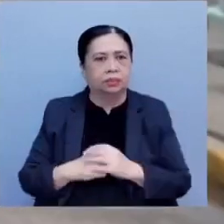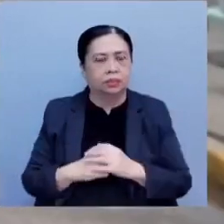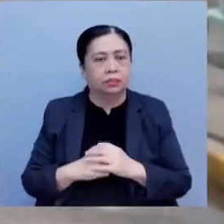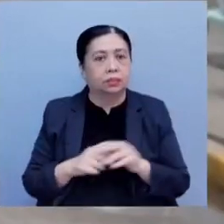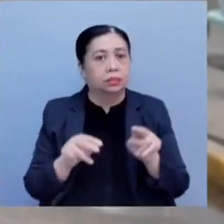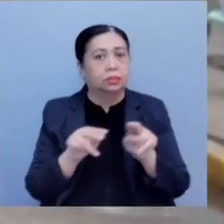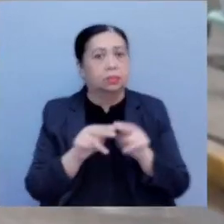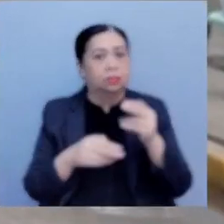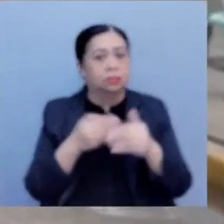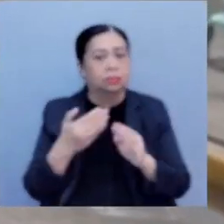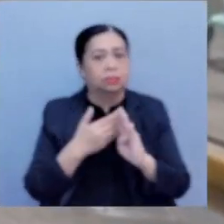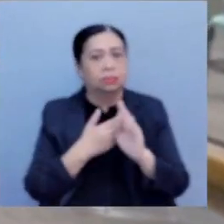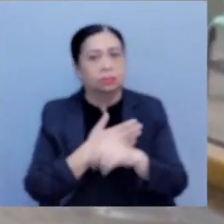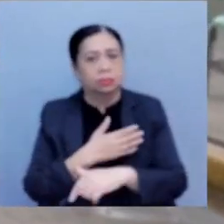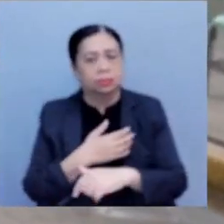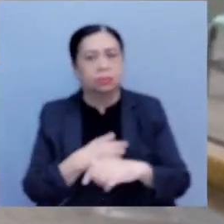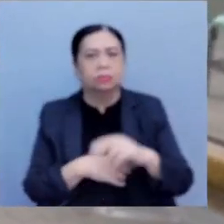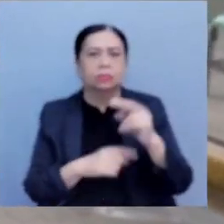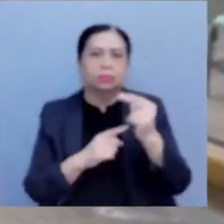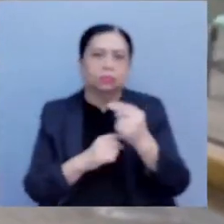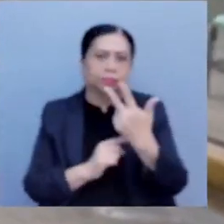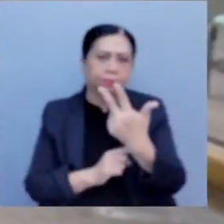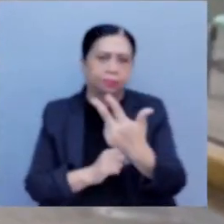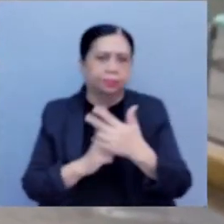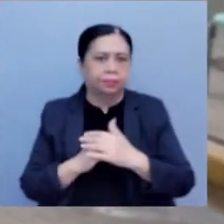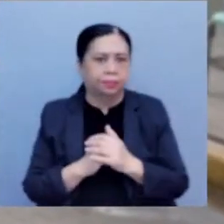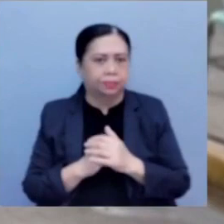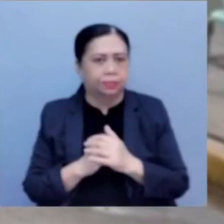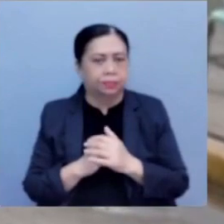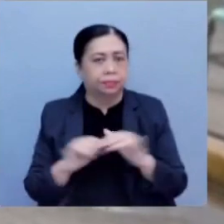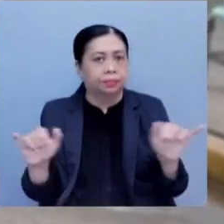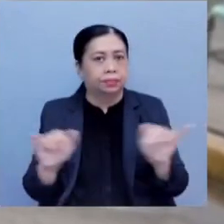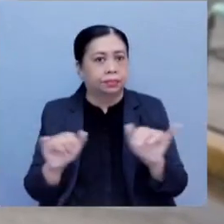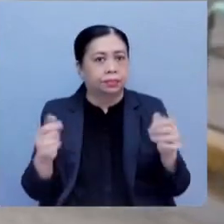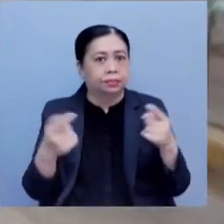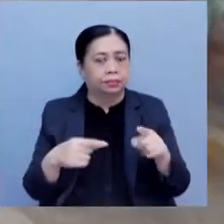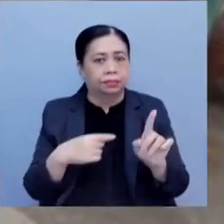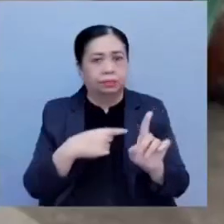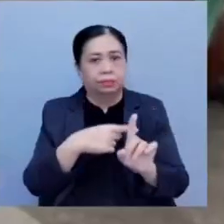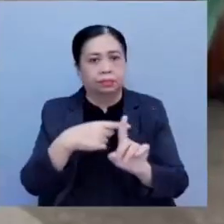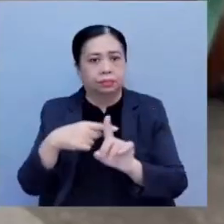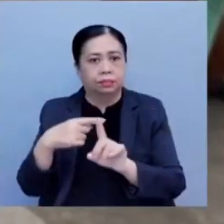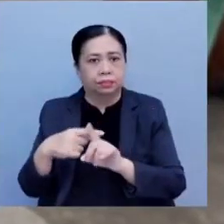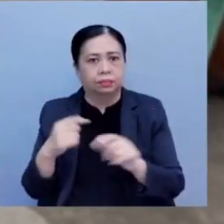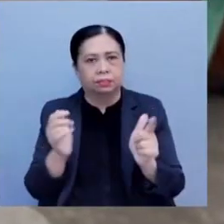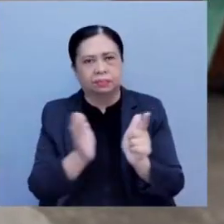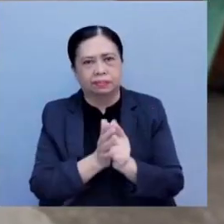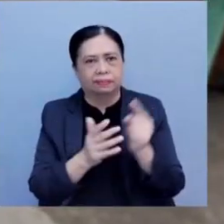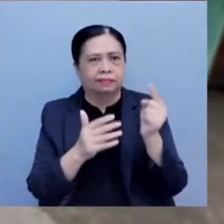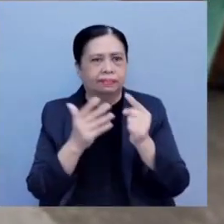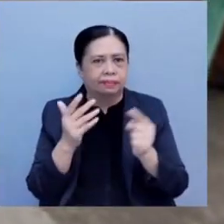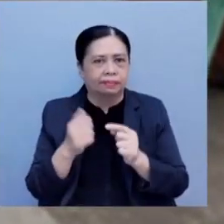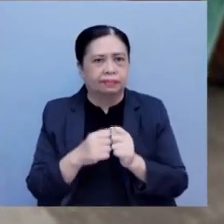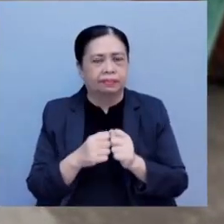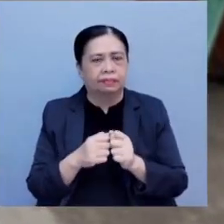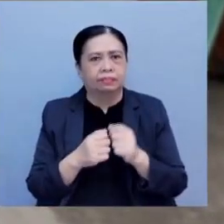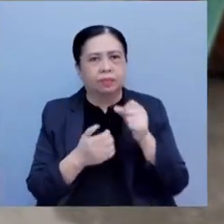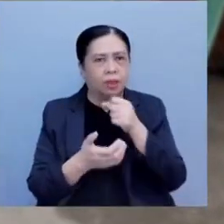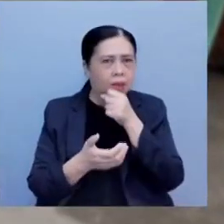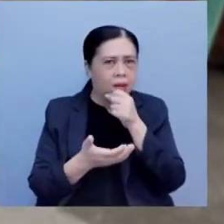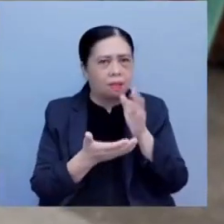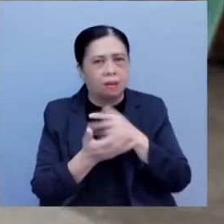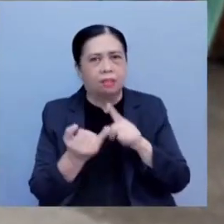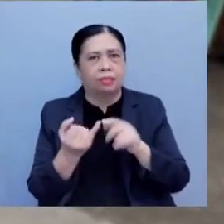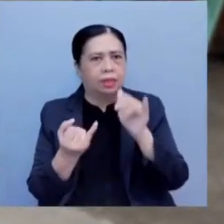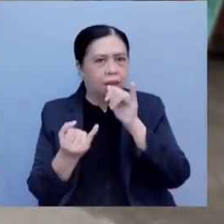will resume on the 3rd of November. Like many other cemeteries, there are prohibited objects like vidyoke, liquor,